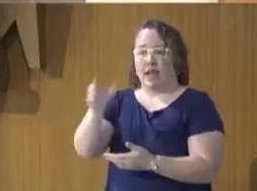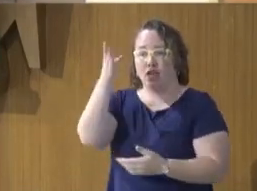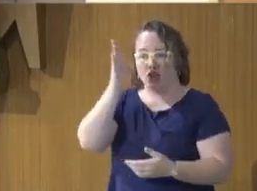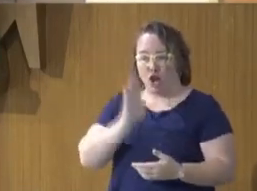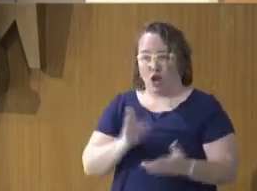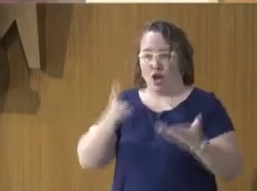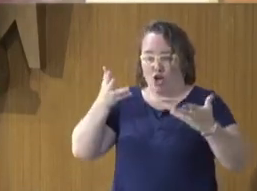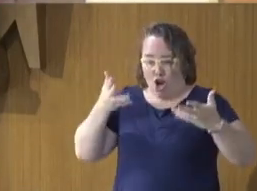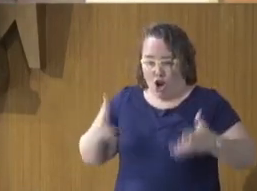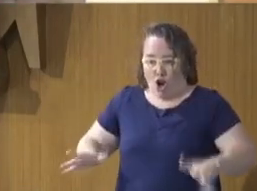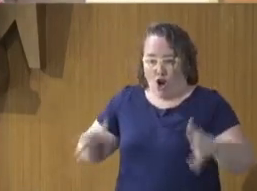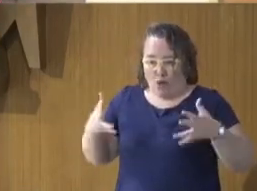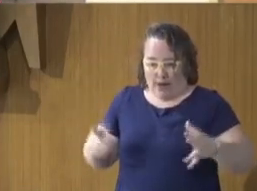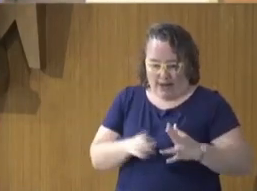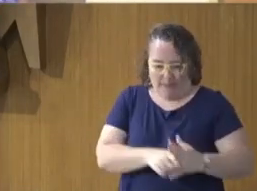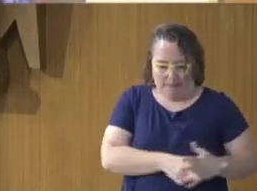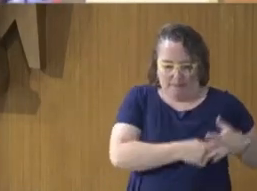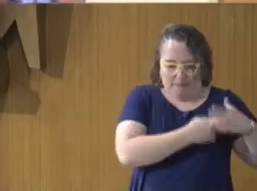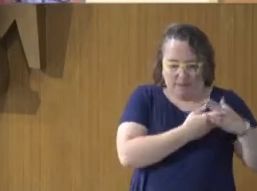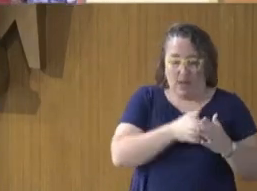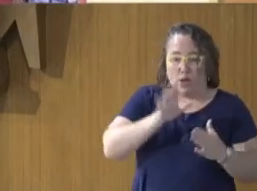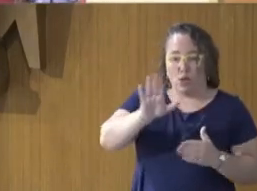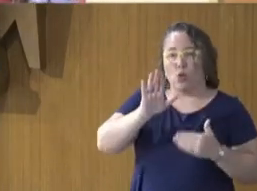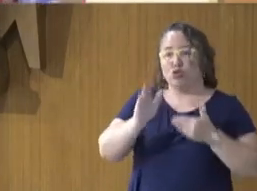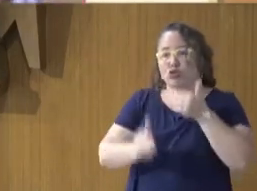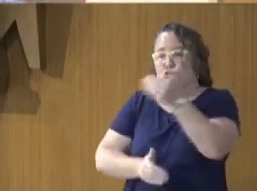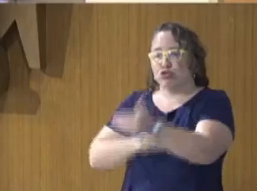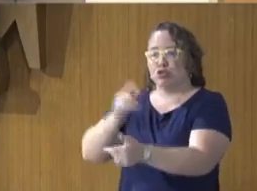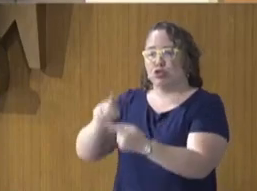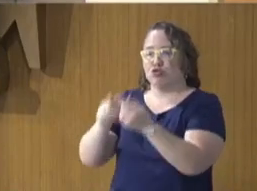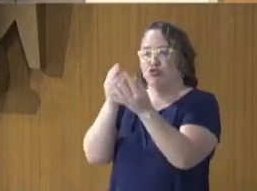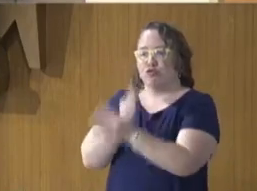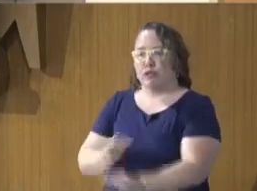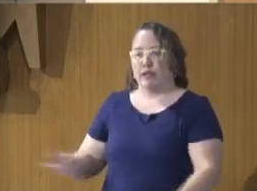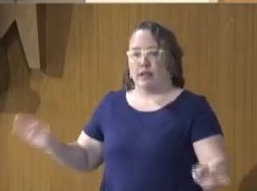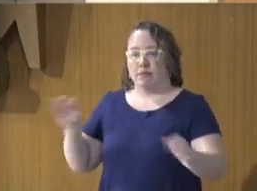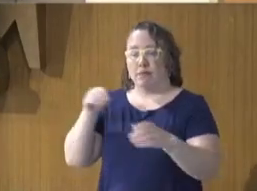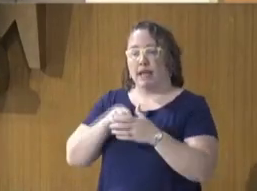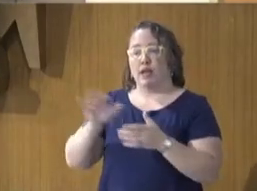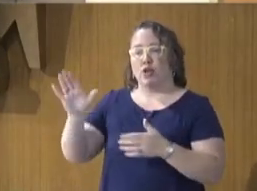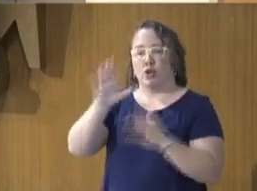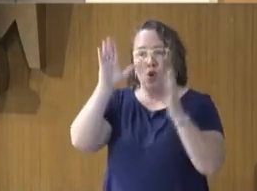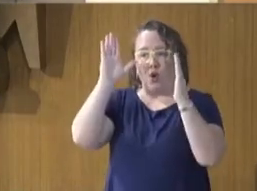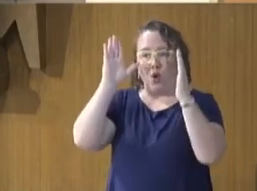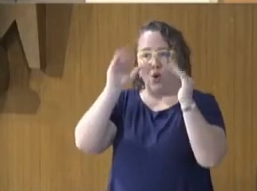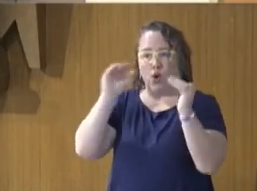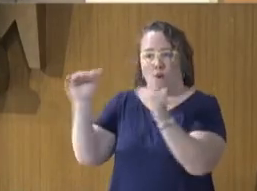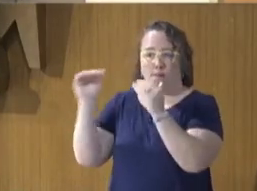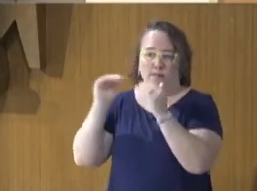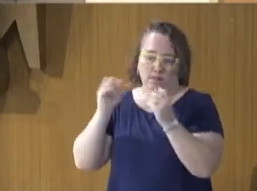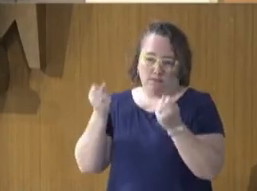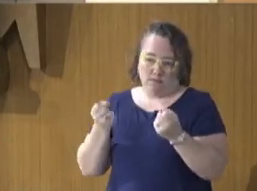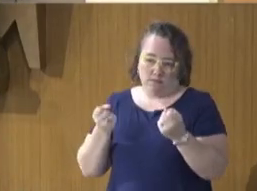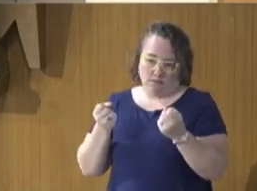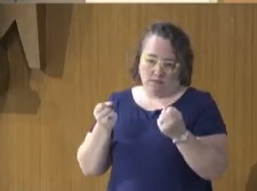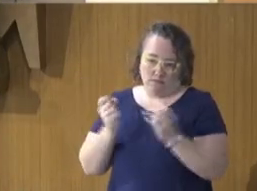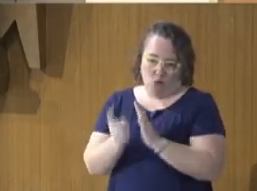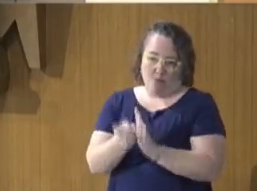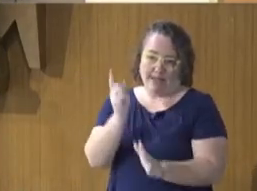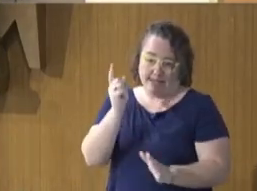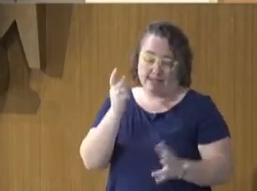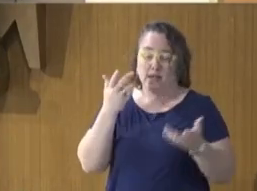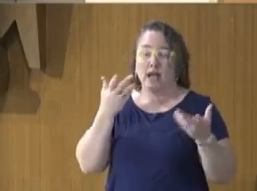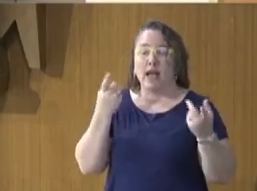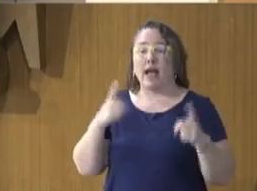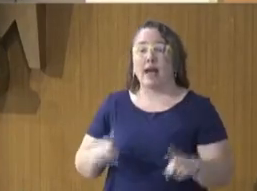already begun your journey to freedom in the midst of your hopelessness. God has already mapped out the route,